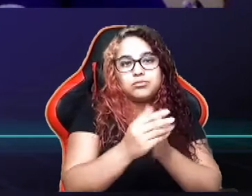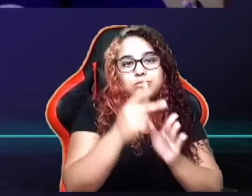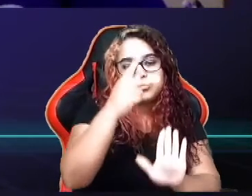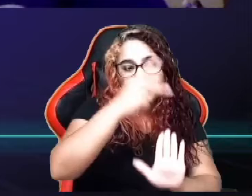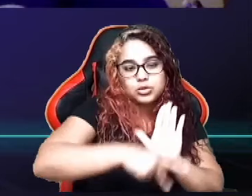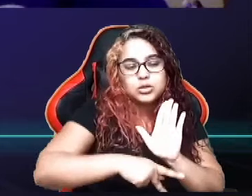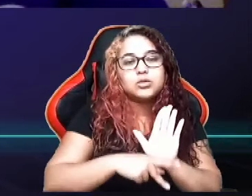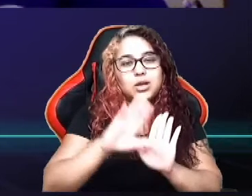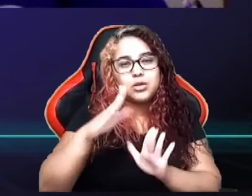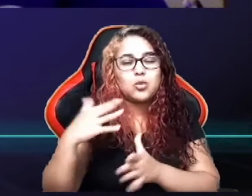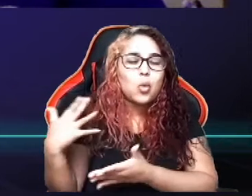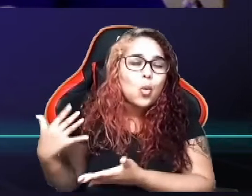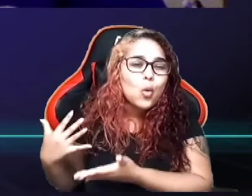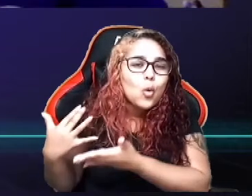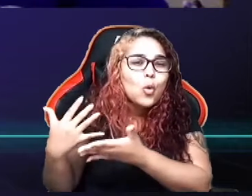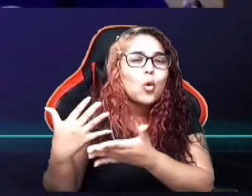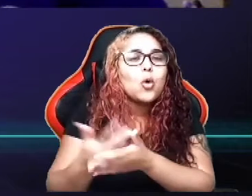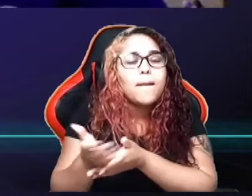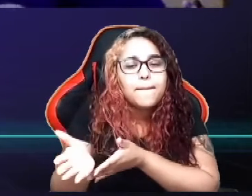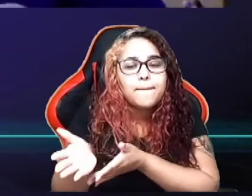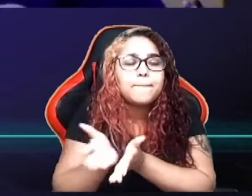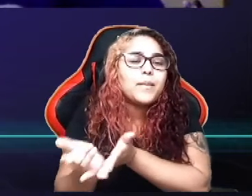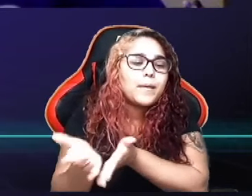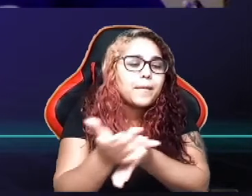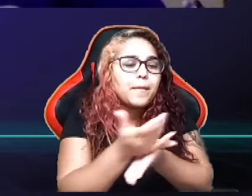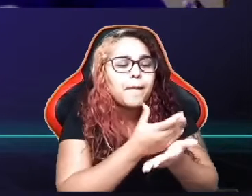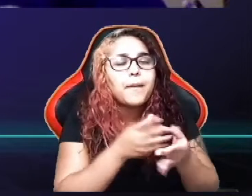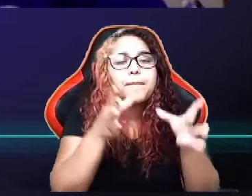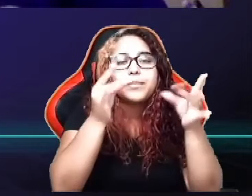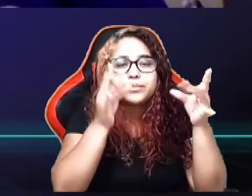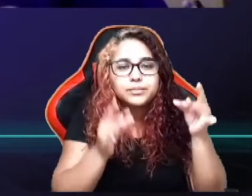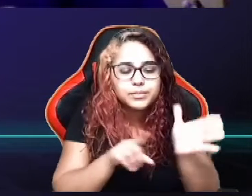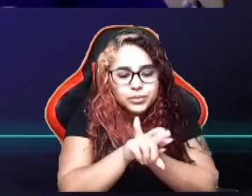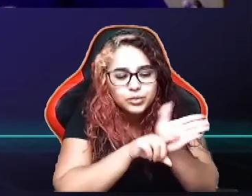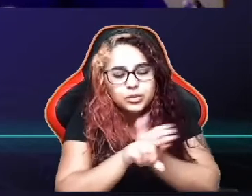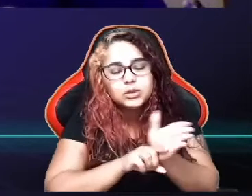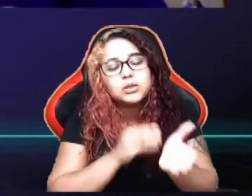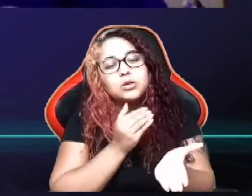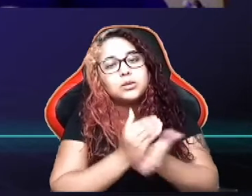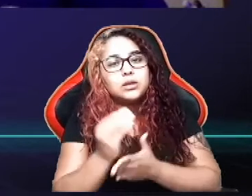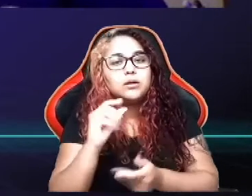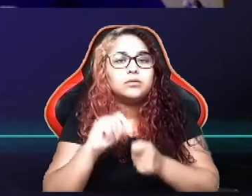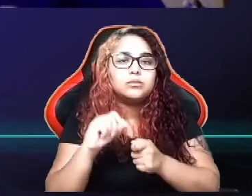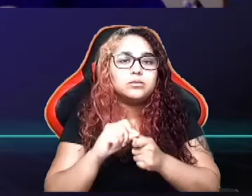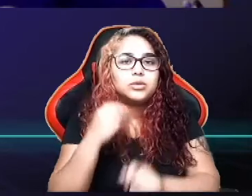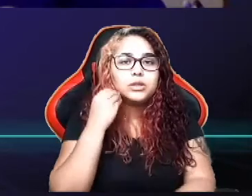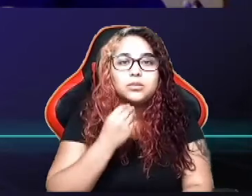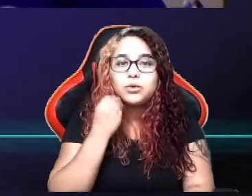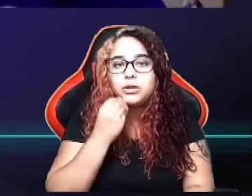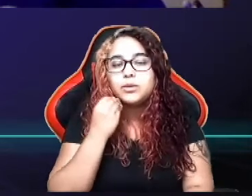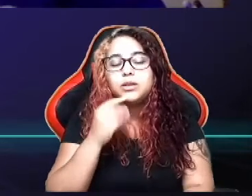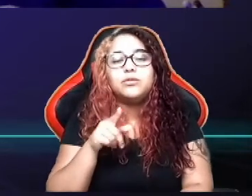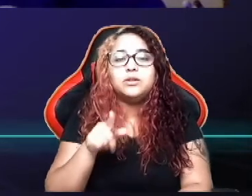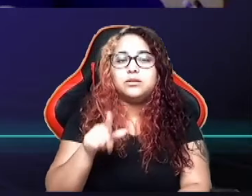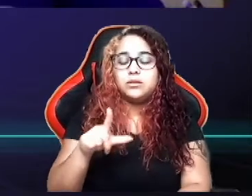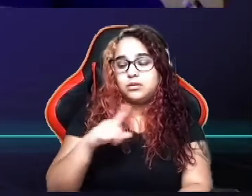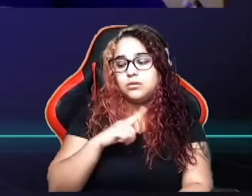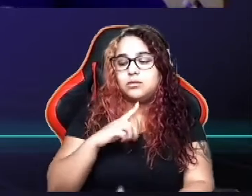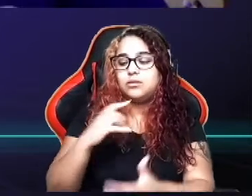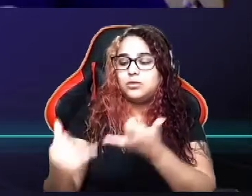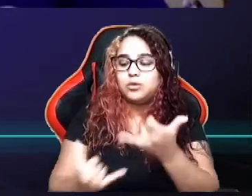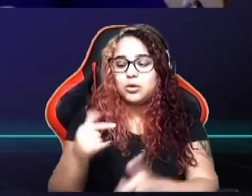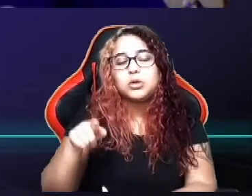start from the conception, mitigating what is important and what is not, so that we can